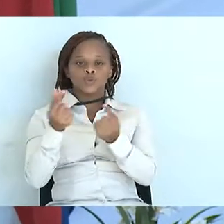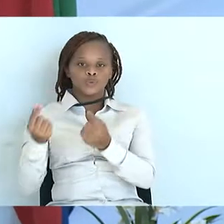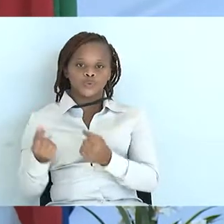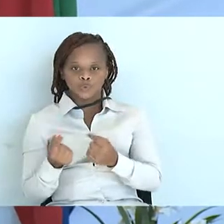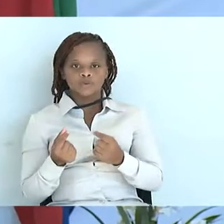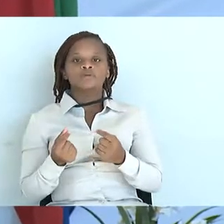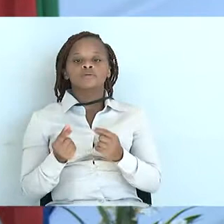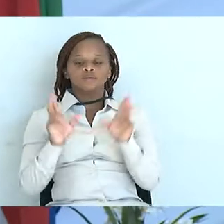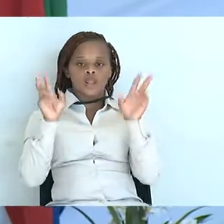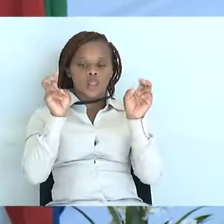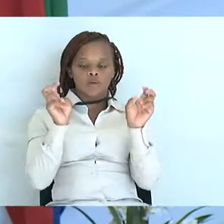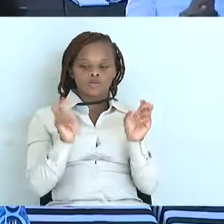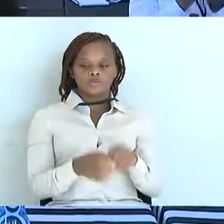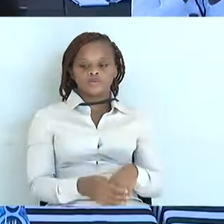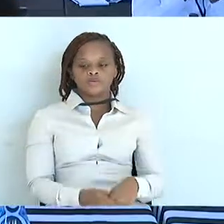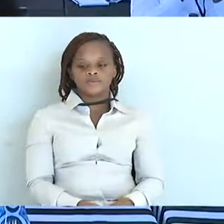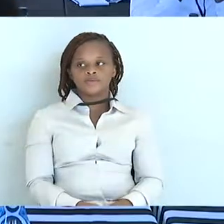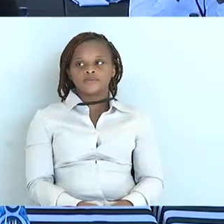leadership.